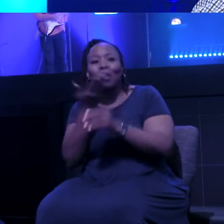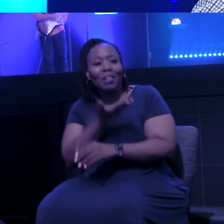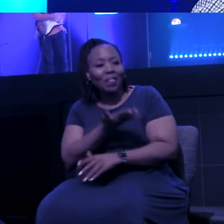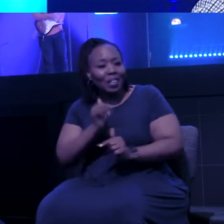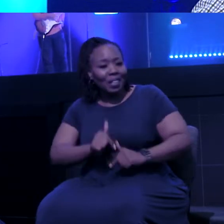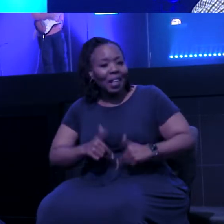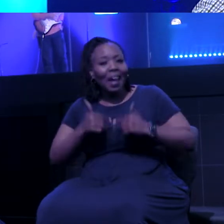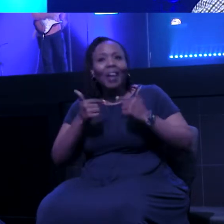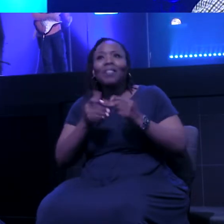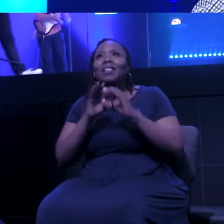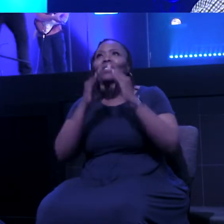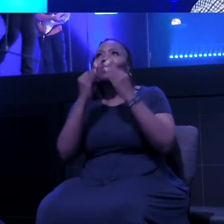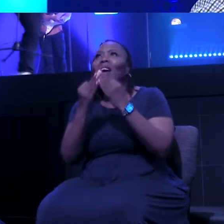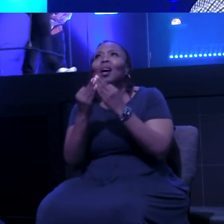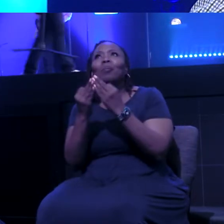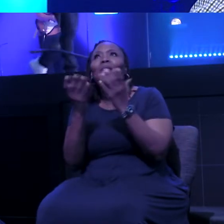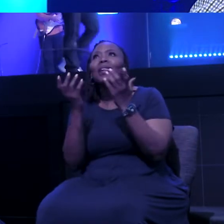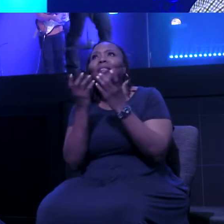his family.